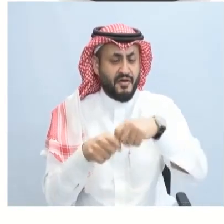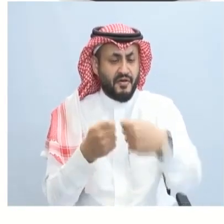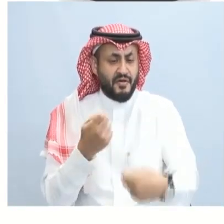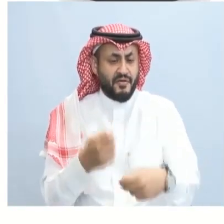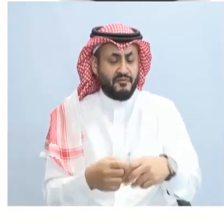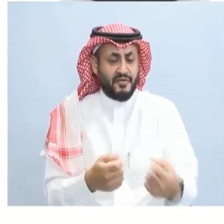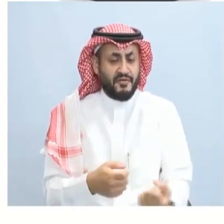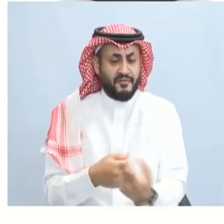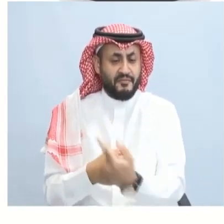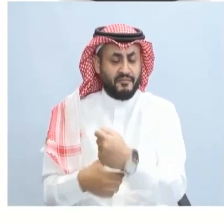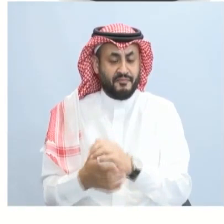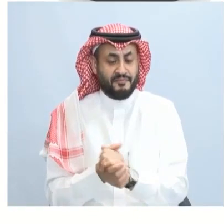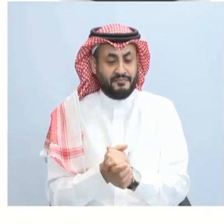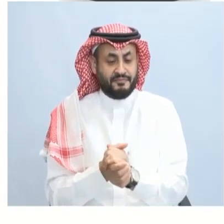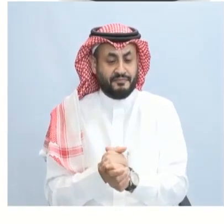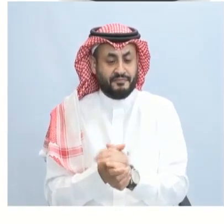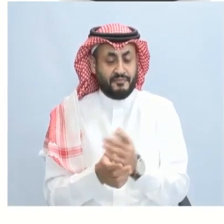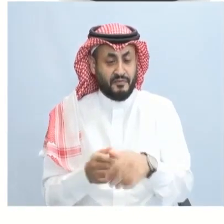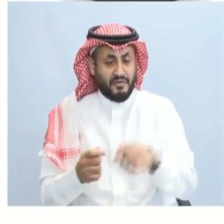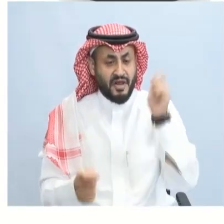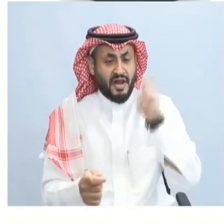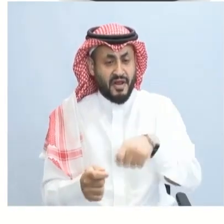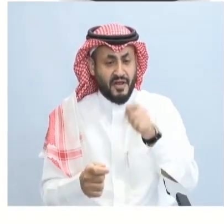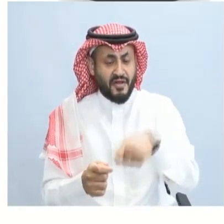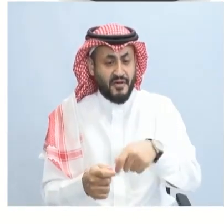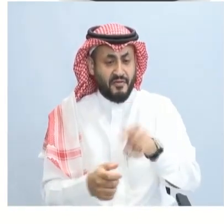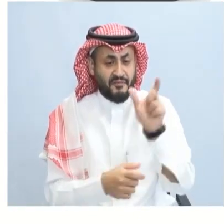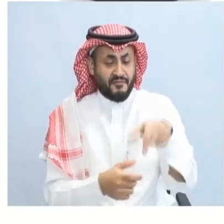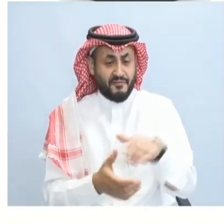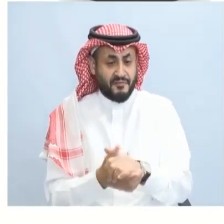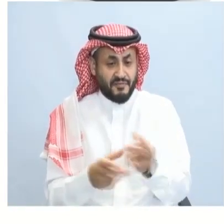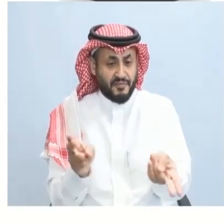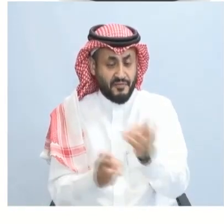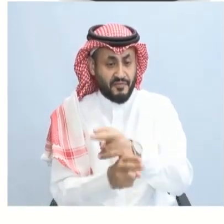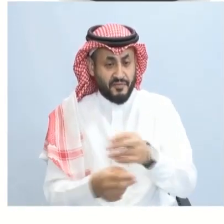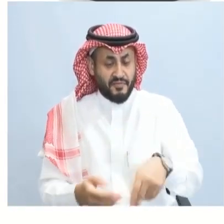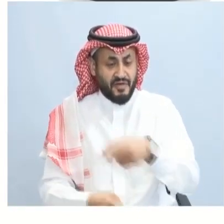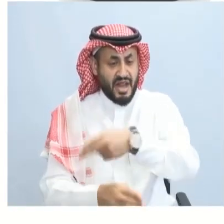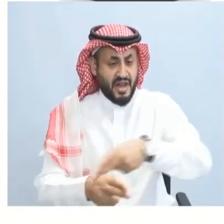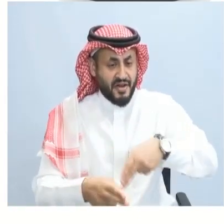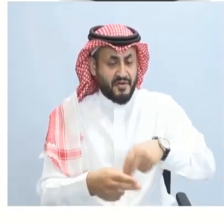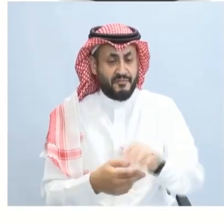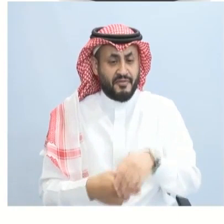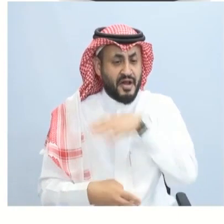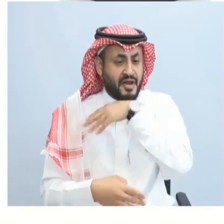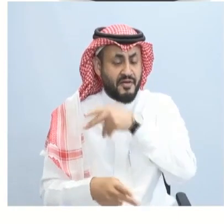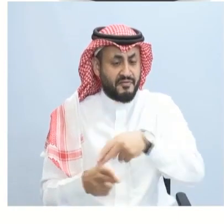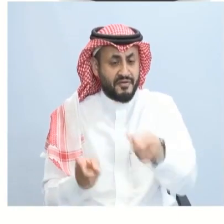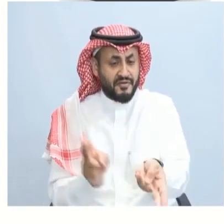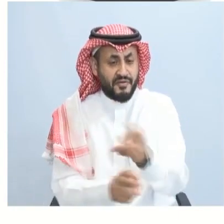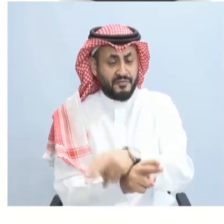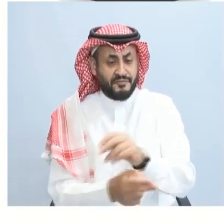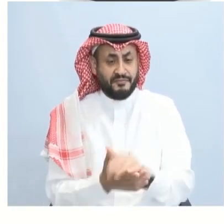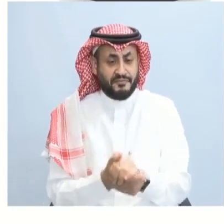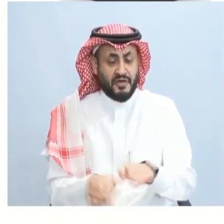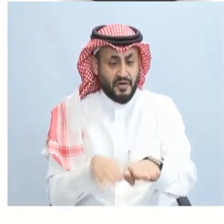for example, if you were a farmer, you might trade your corn with a butcher for meat. The butcher might trade his meat with a shoemaker